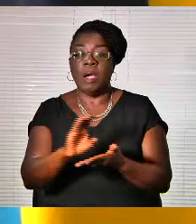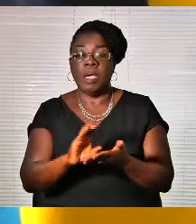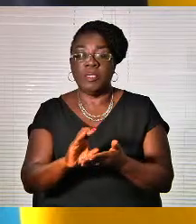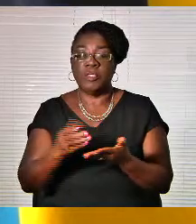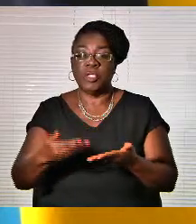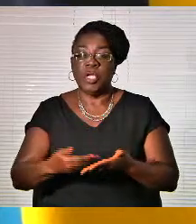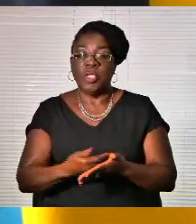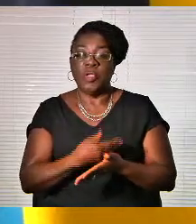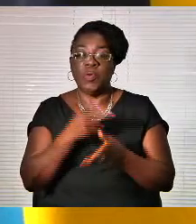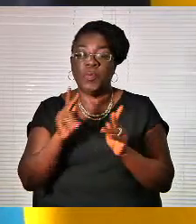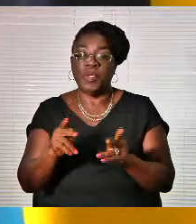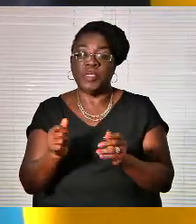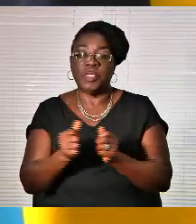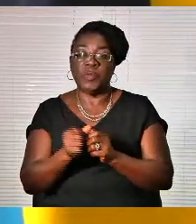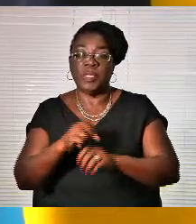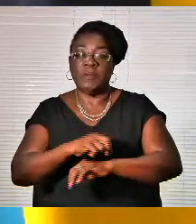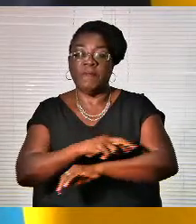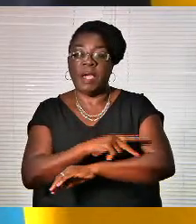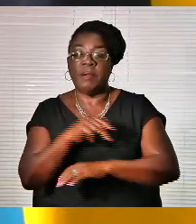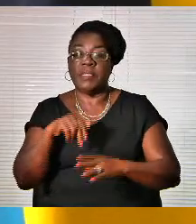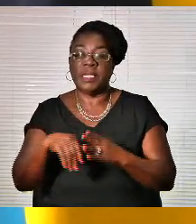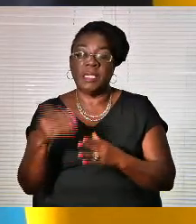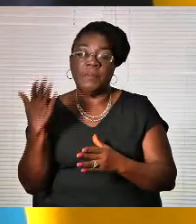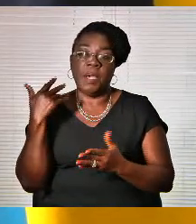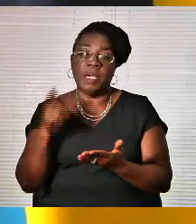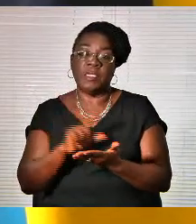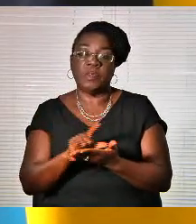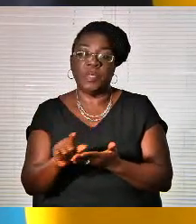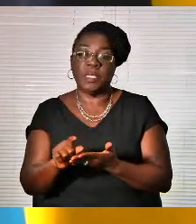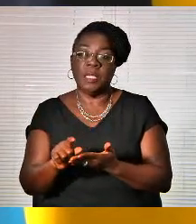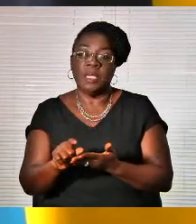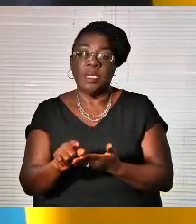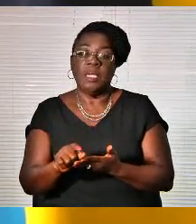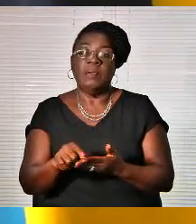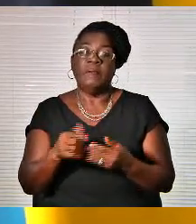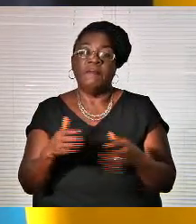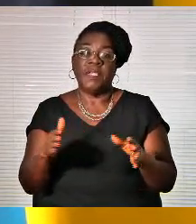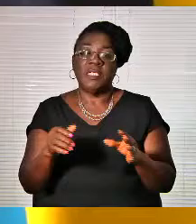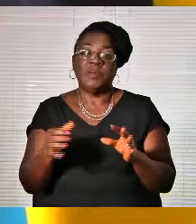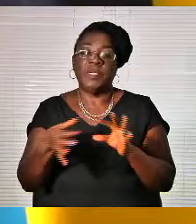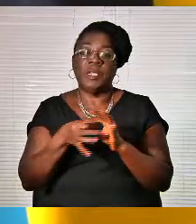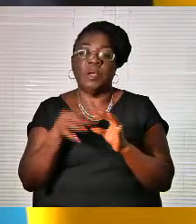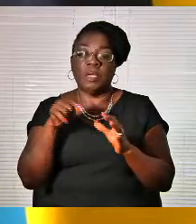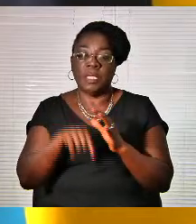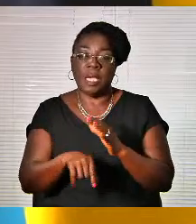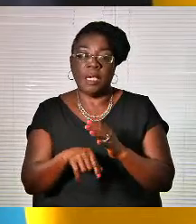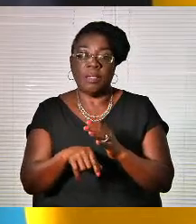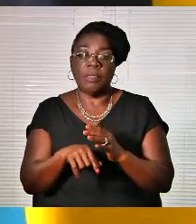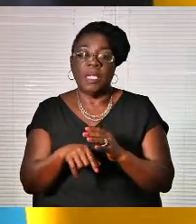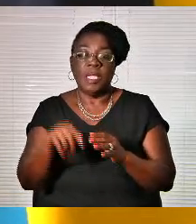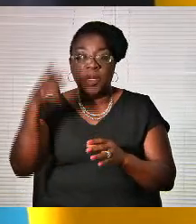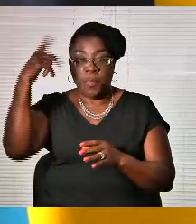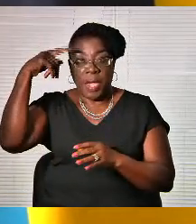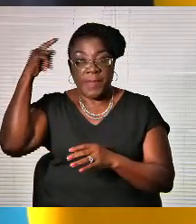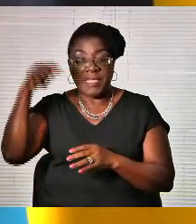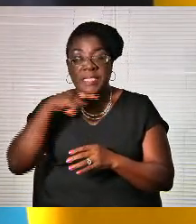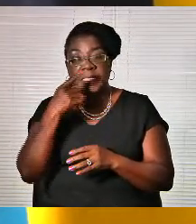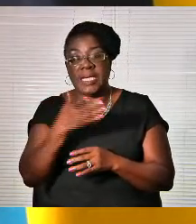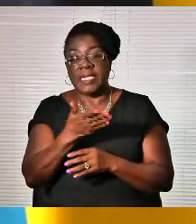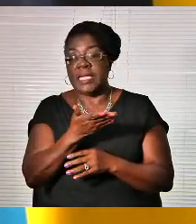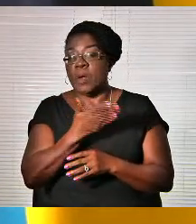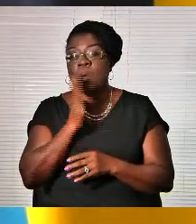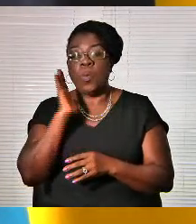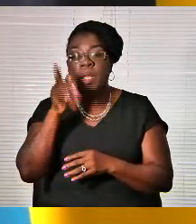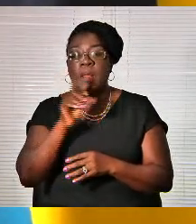week. We've heard health officials praise the GB lockdown, and the Prime Minister has said there will be no more complete lockdowns, but perhaps